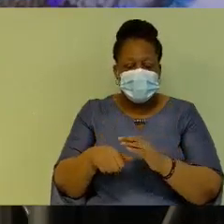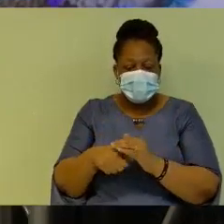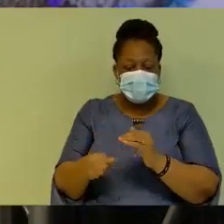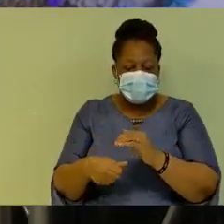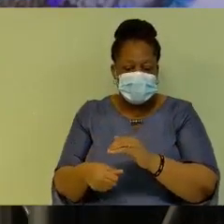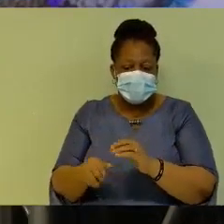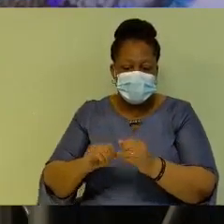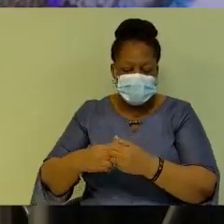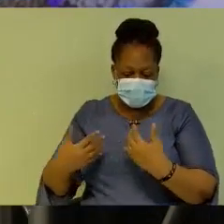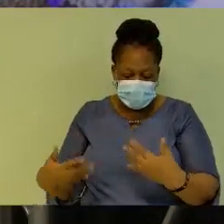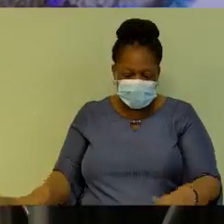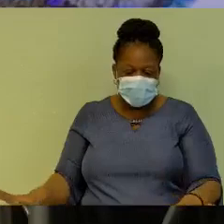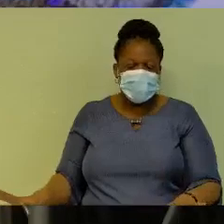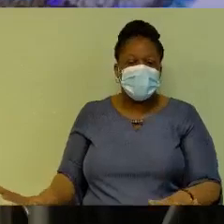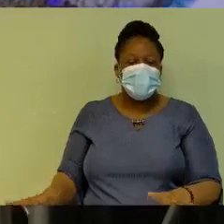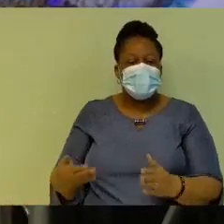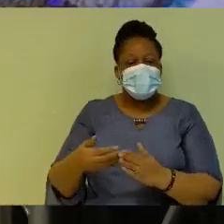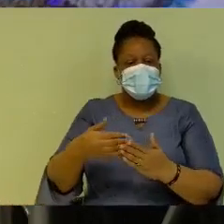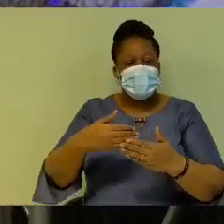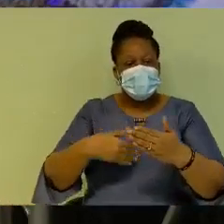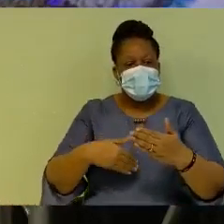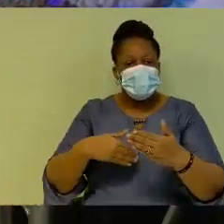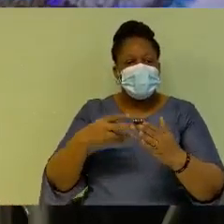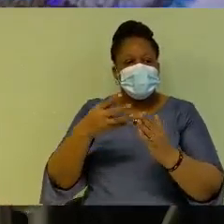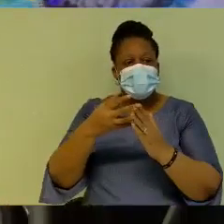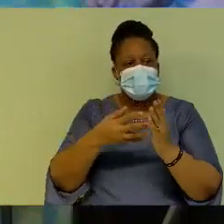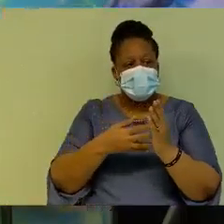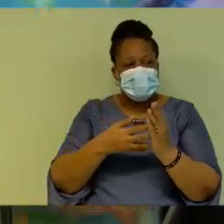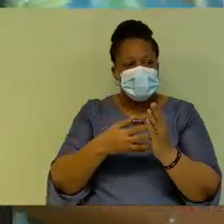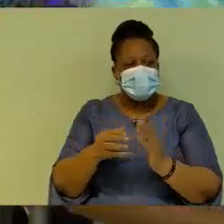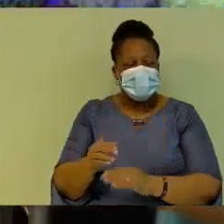without testing them before exit?